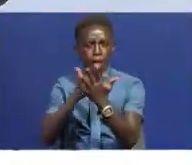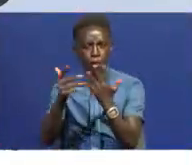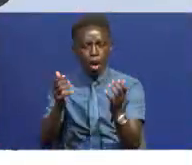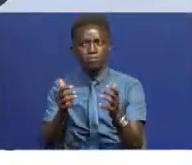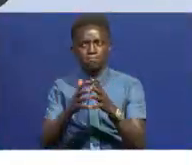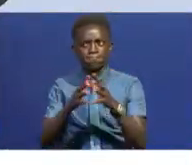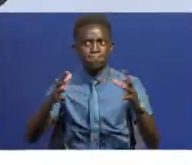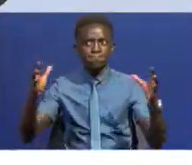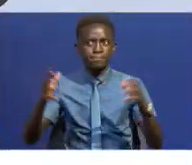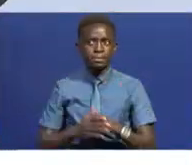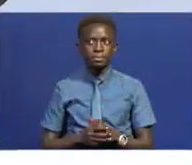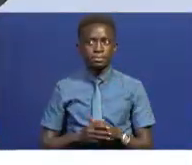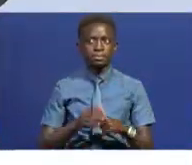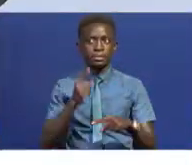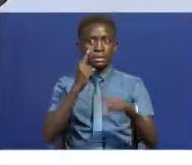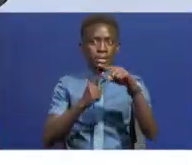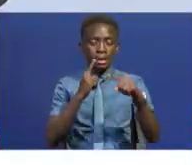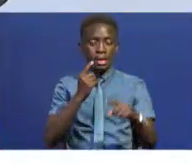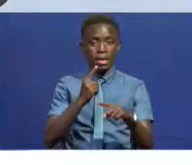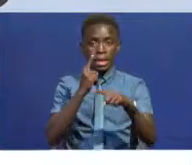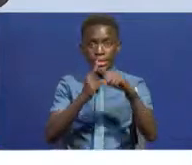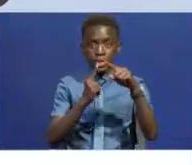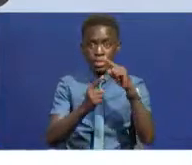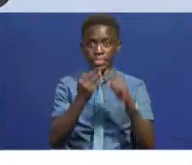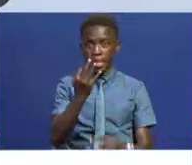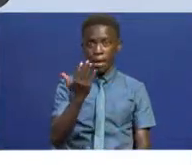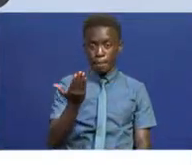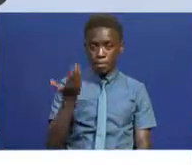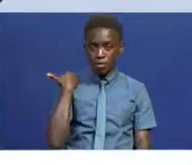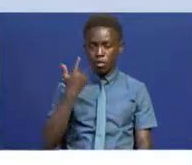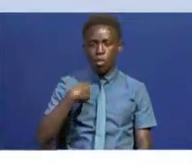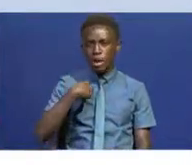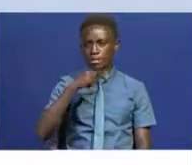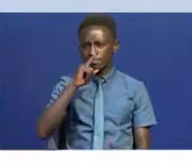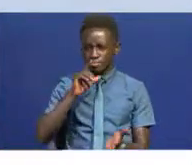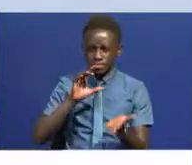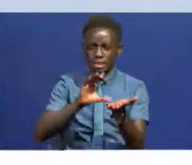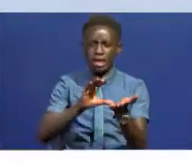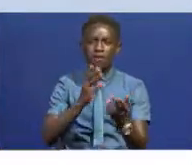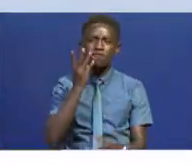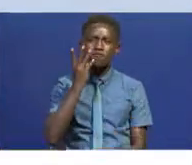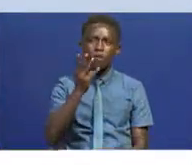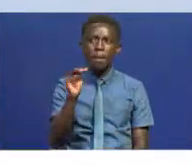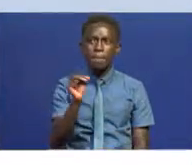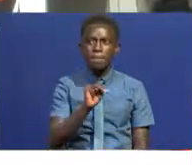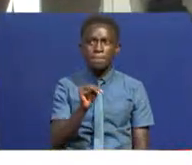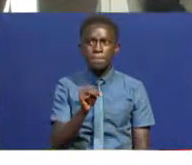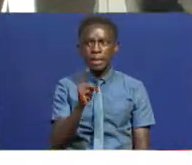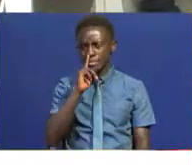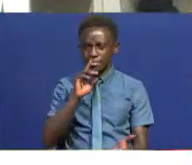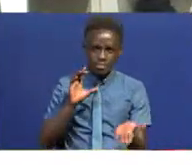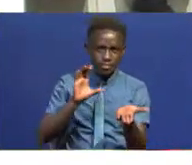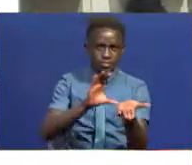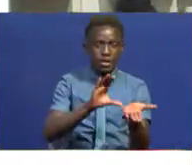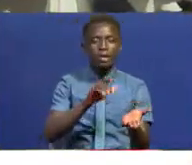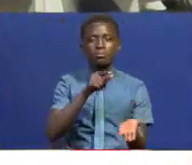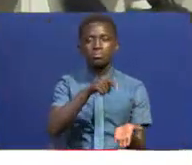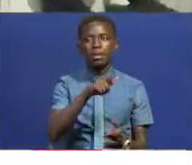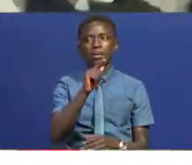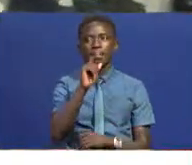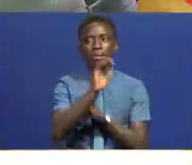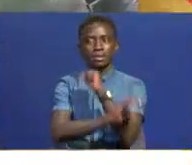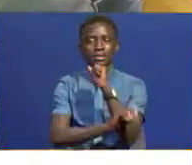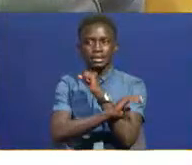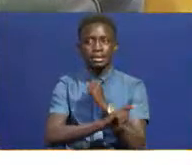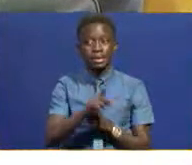For the last 3 years, we have spent over 400 million in terms of investing back into the country. And that has been